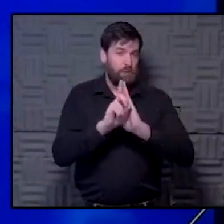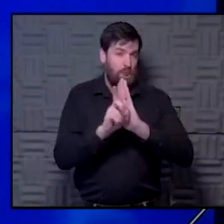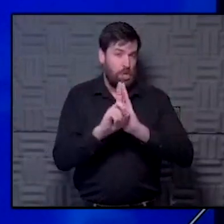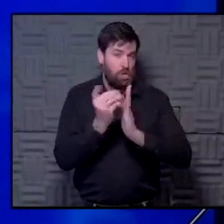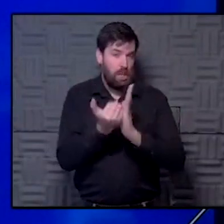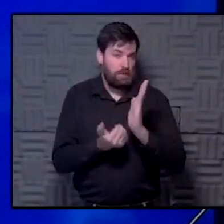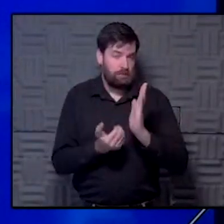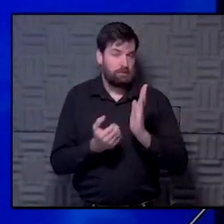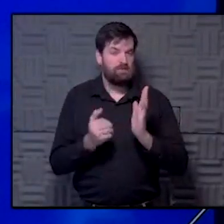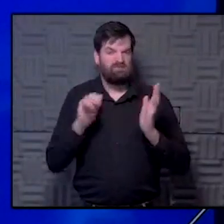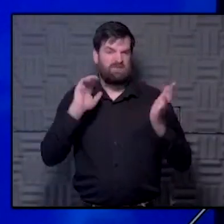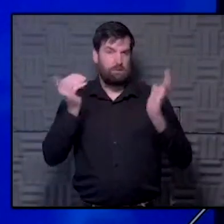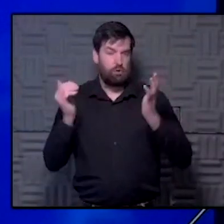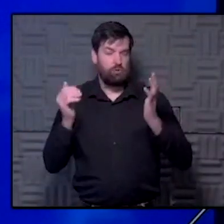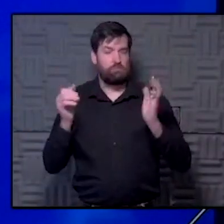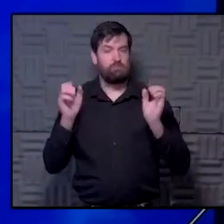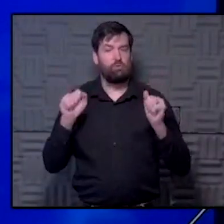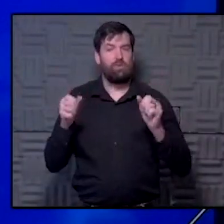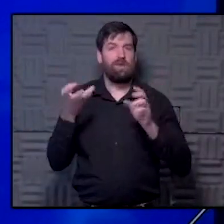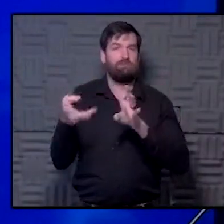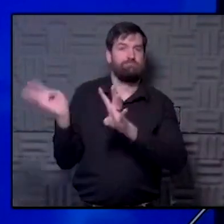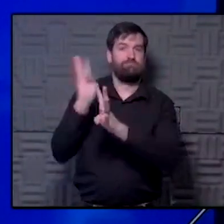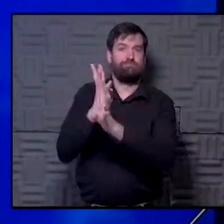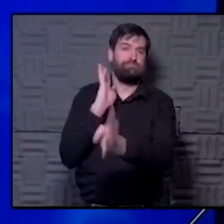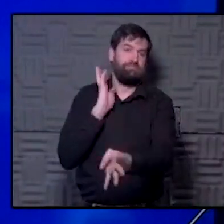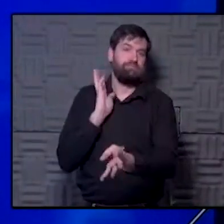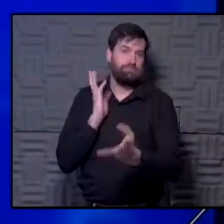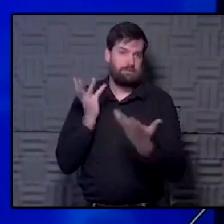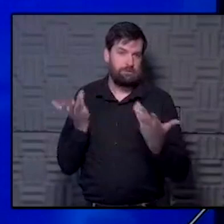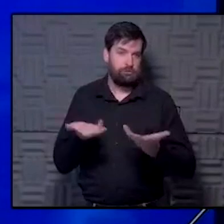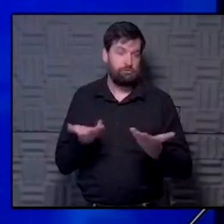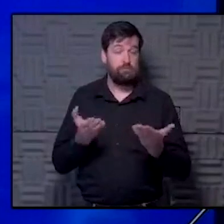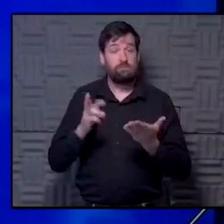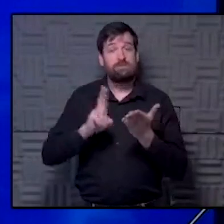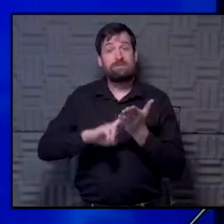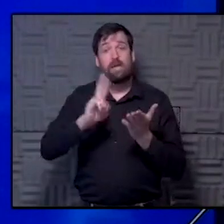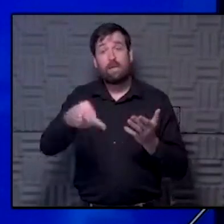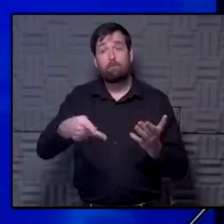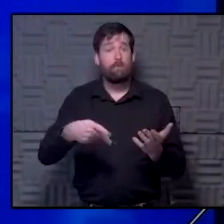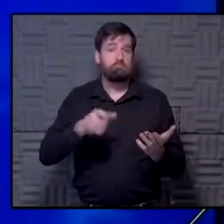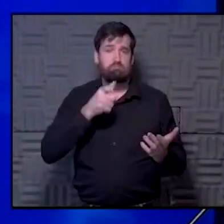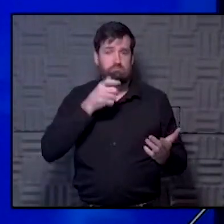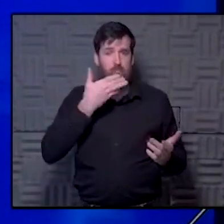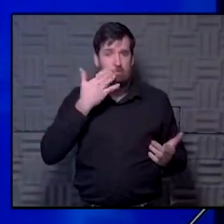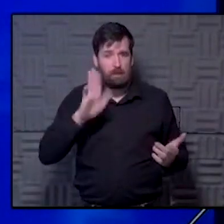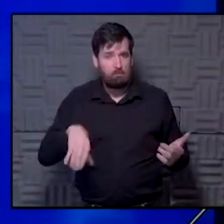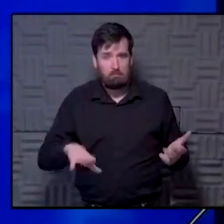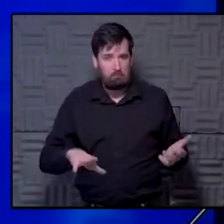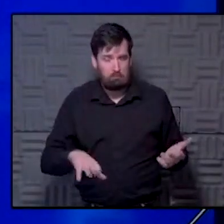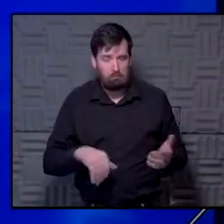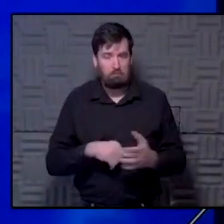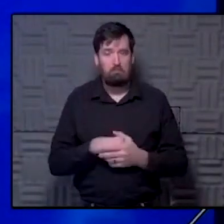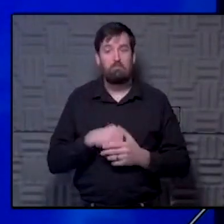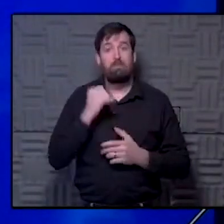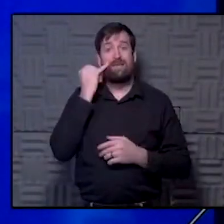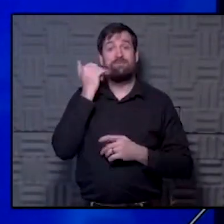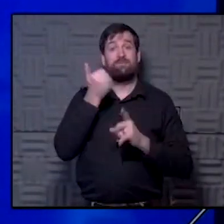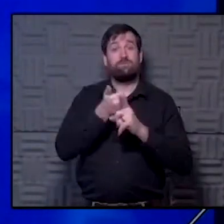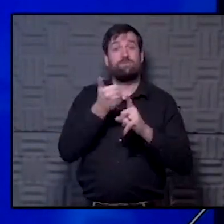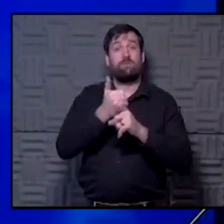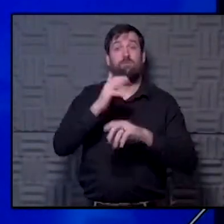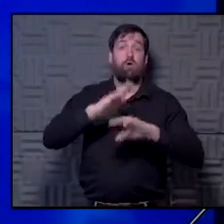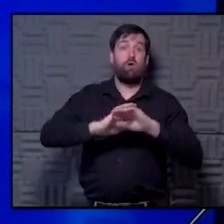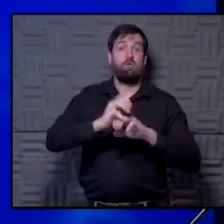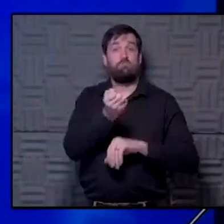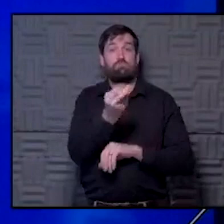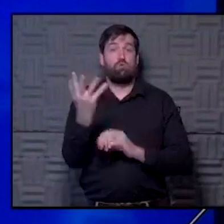describing, or something similar. It allows you to queue here. And signing up for those would not be a bad thing. If you are on multiple lists and you